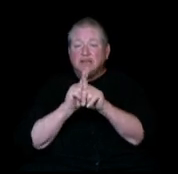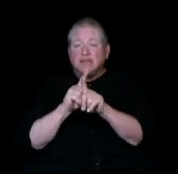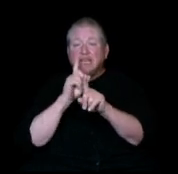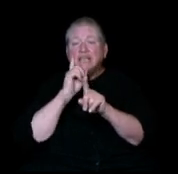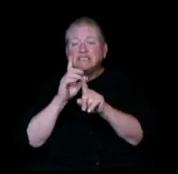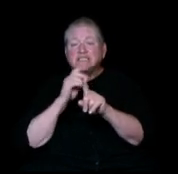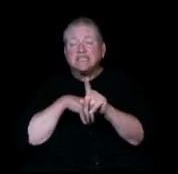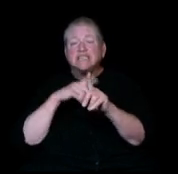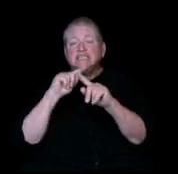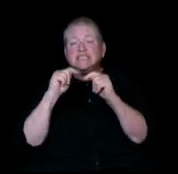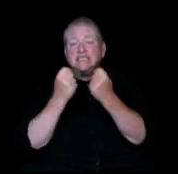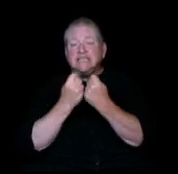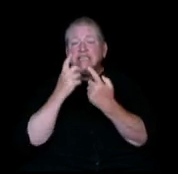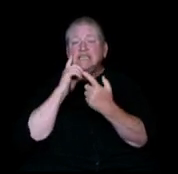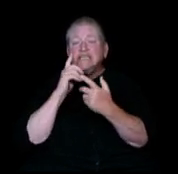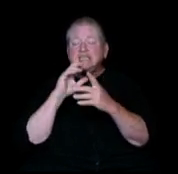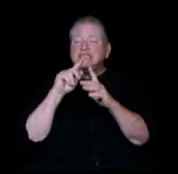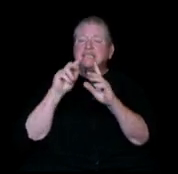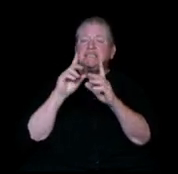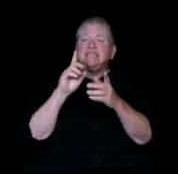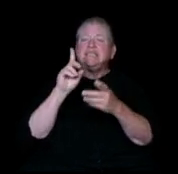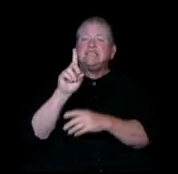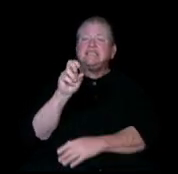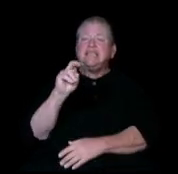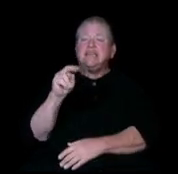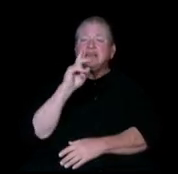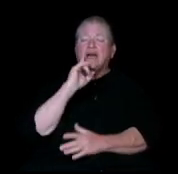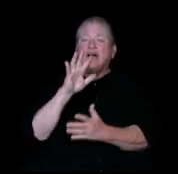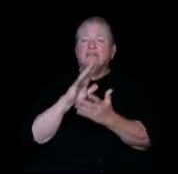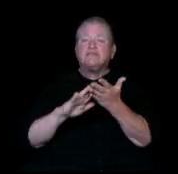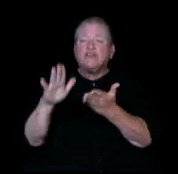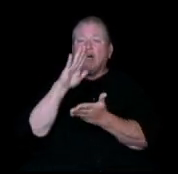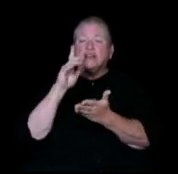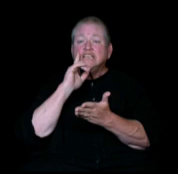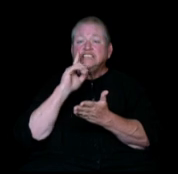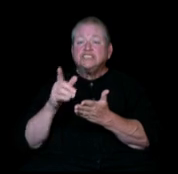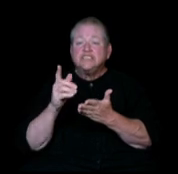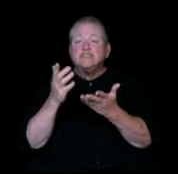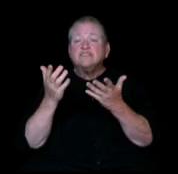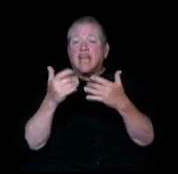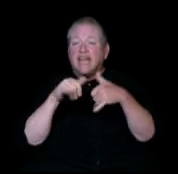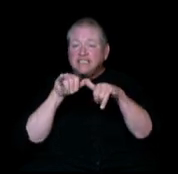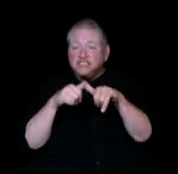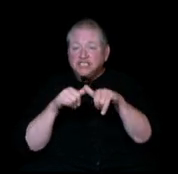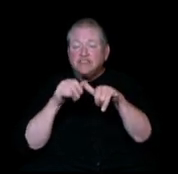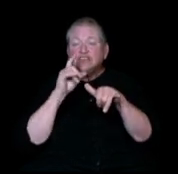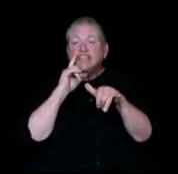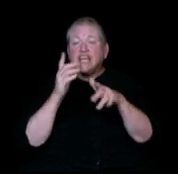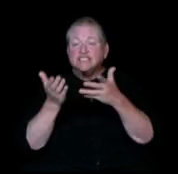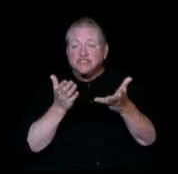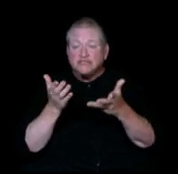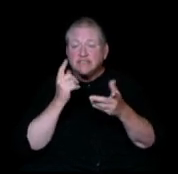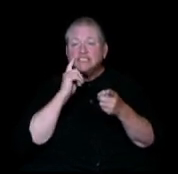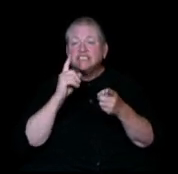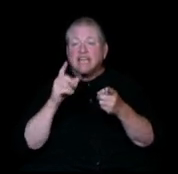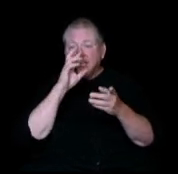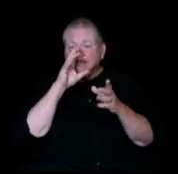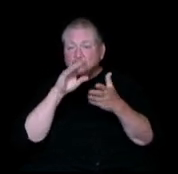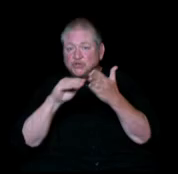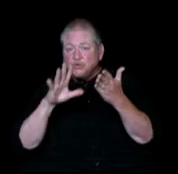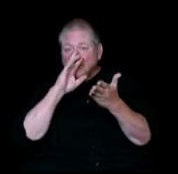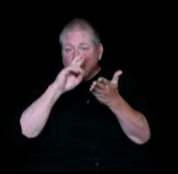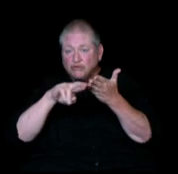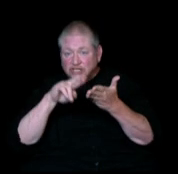Sciences and Technology and recognizes a faculty member in the College of Science and Engineering for excellence in mentoring student